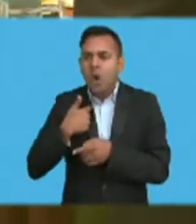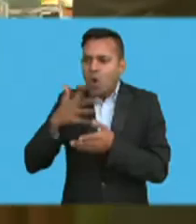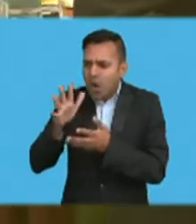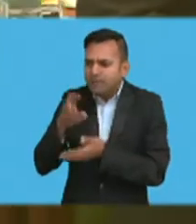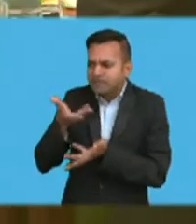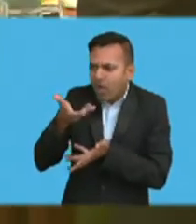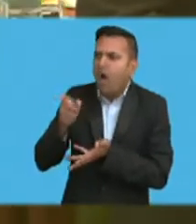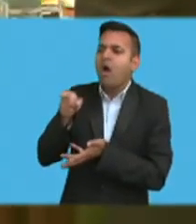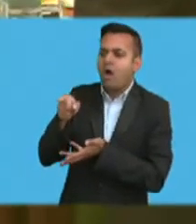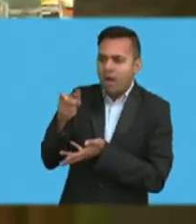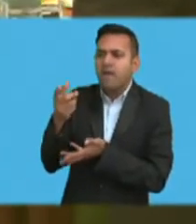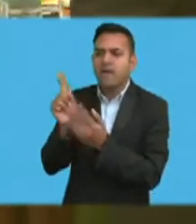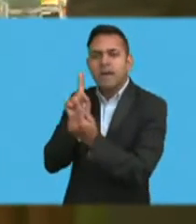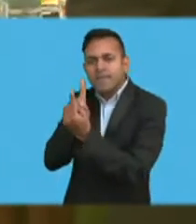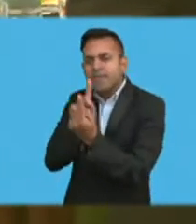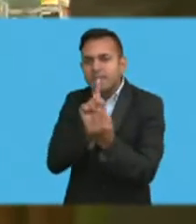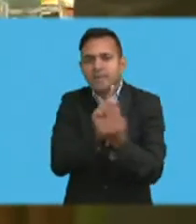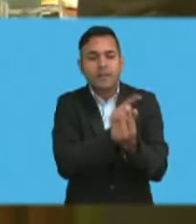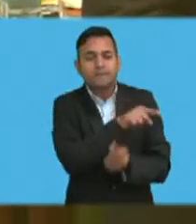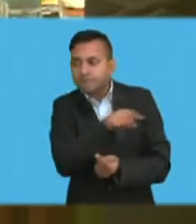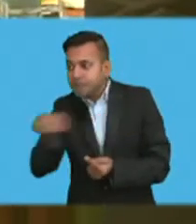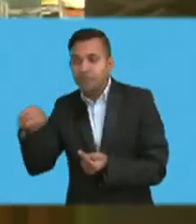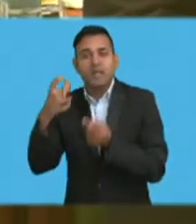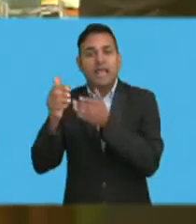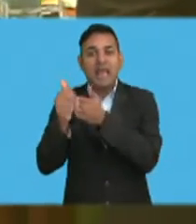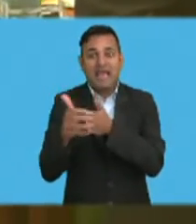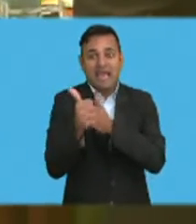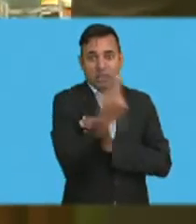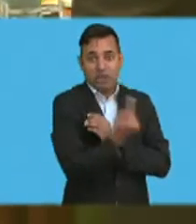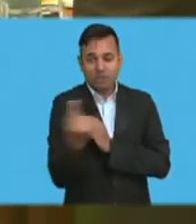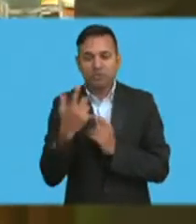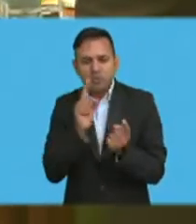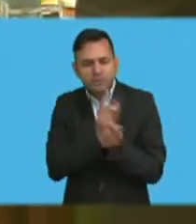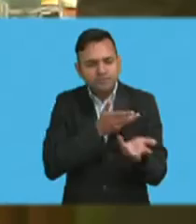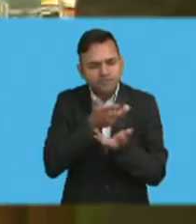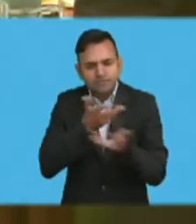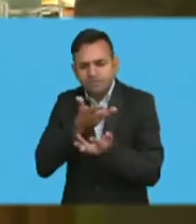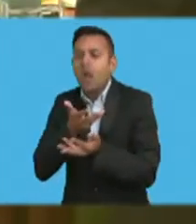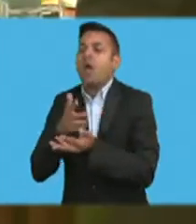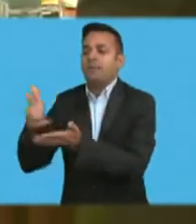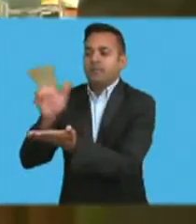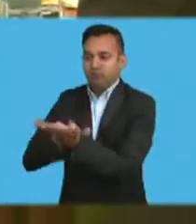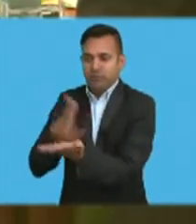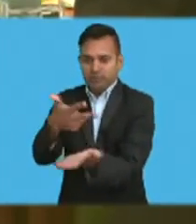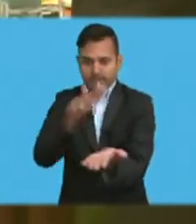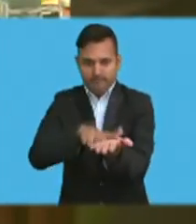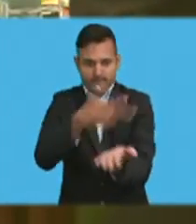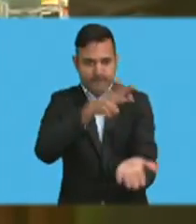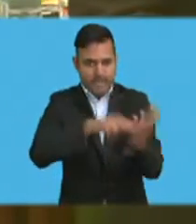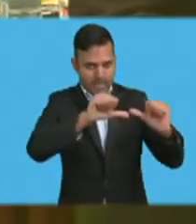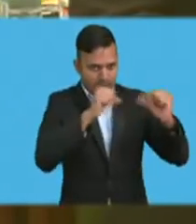councils, and followed by a signing of the agreement that this grant will be provided on an acquittal